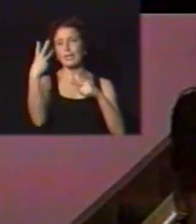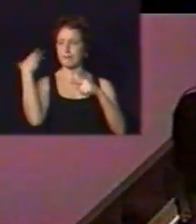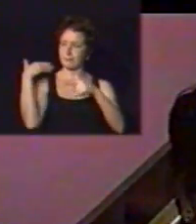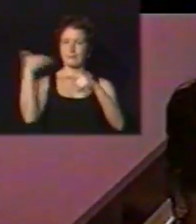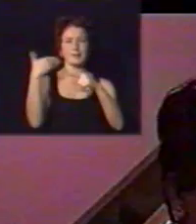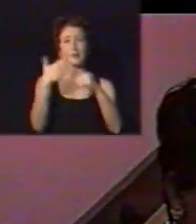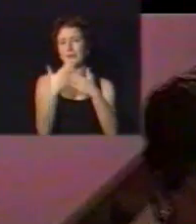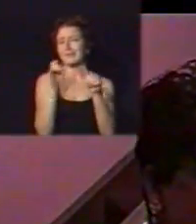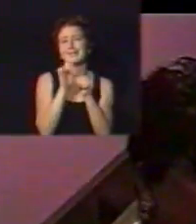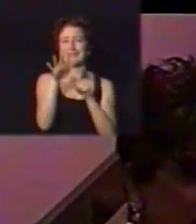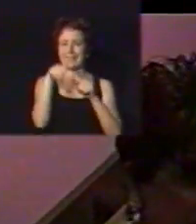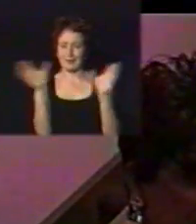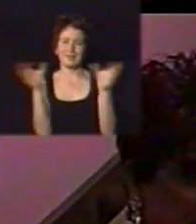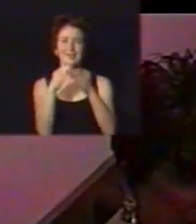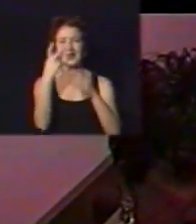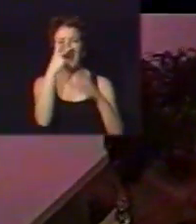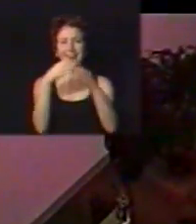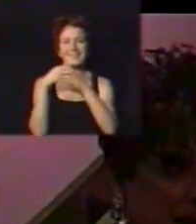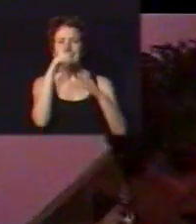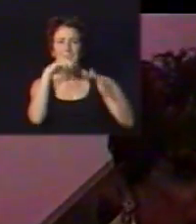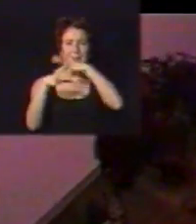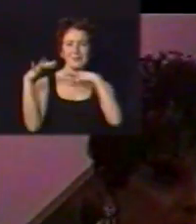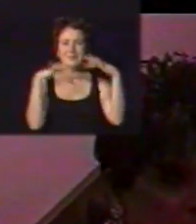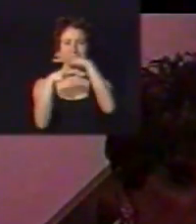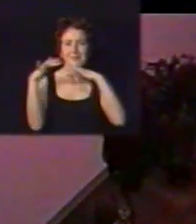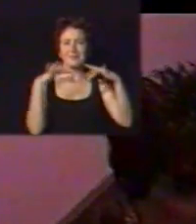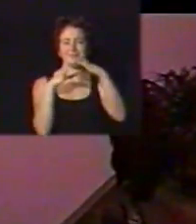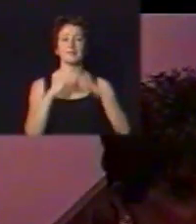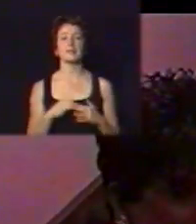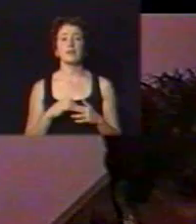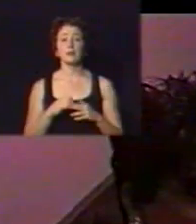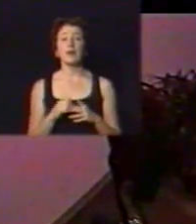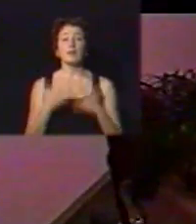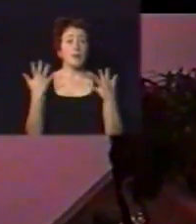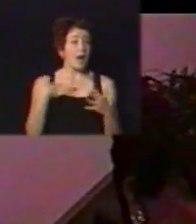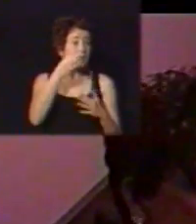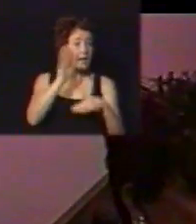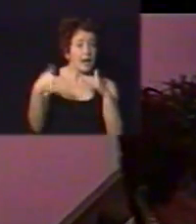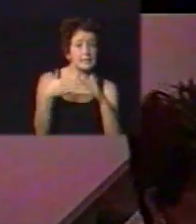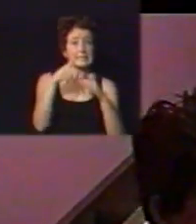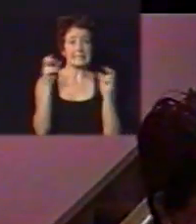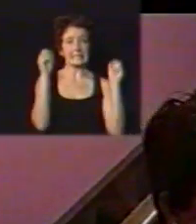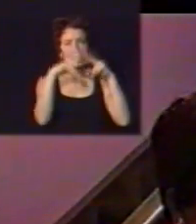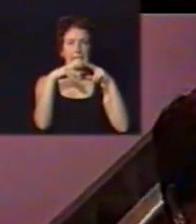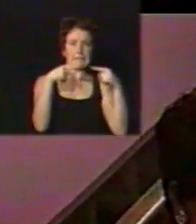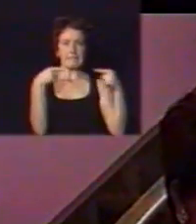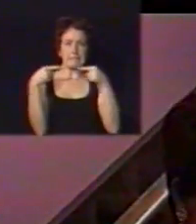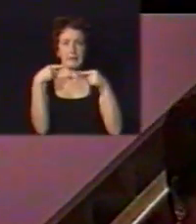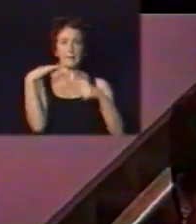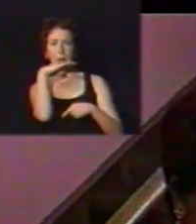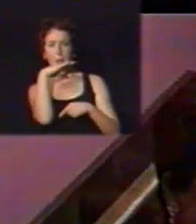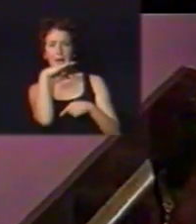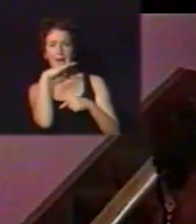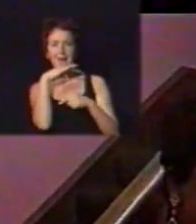with everyone tonight. Fair enough. And just finally, in terms of the Sydney versus Melbourne scene, like, is